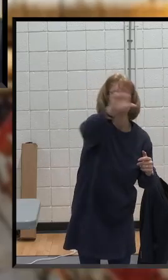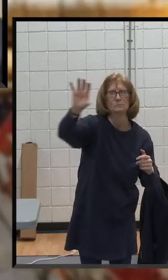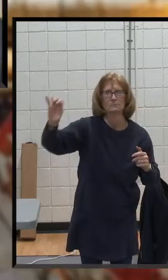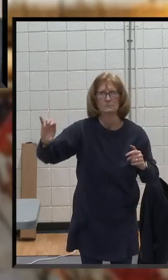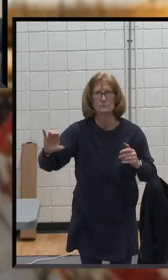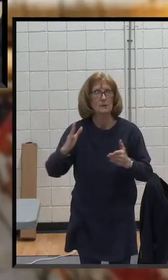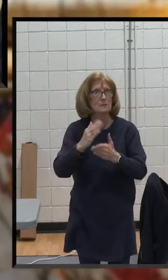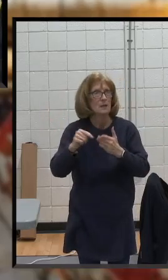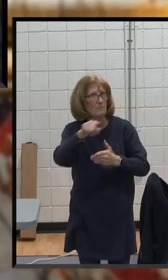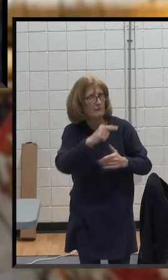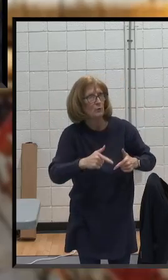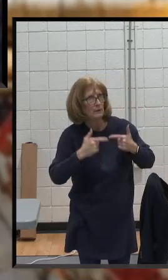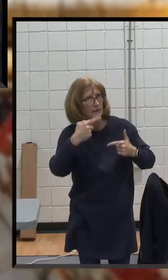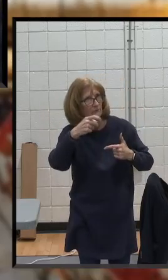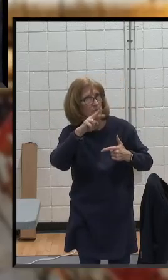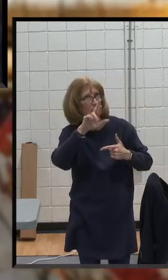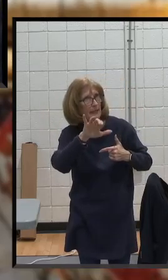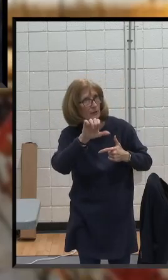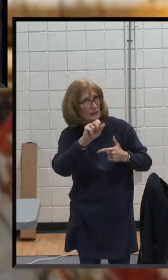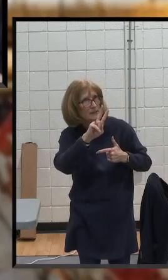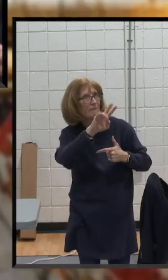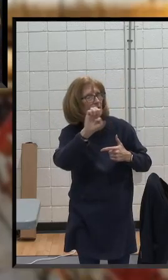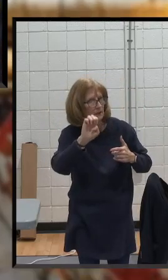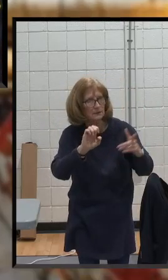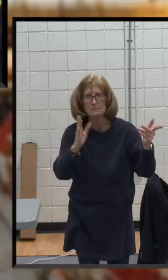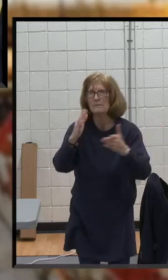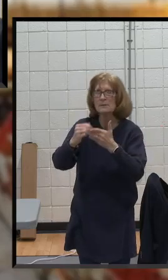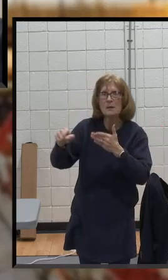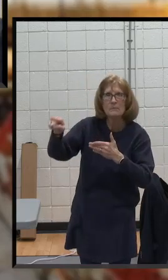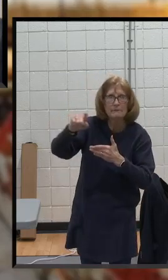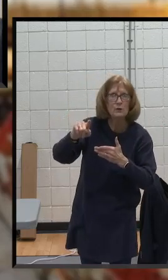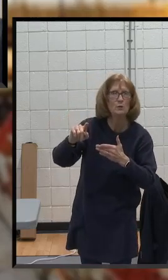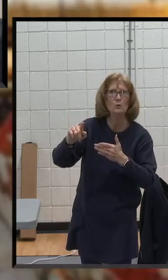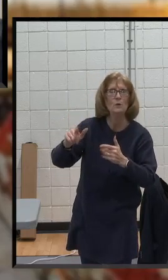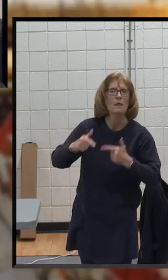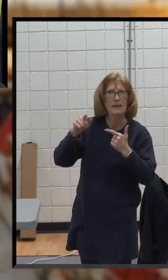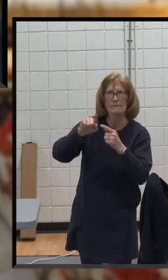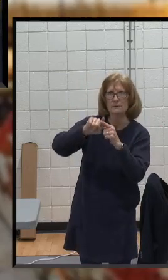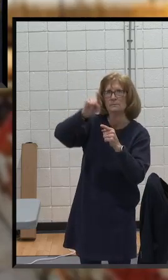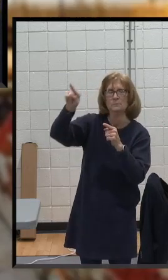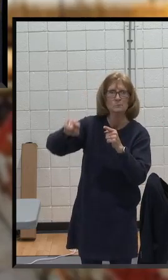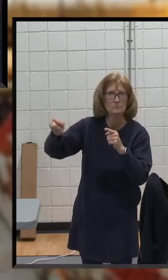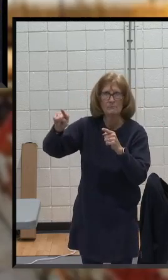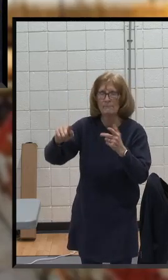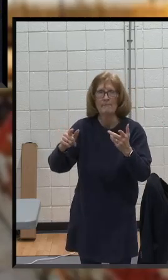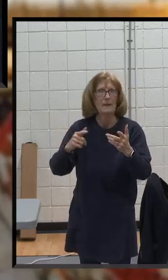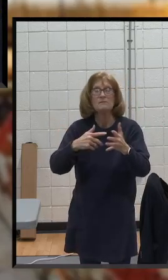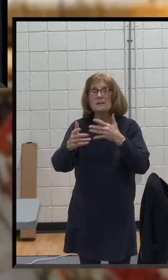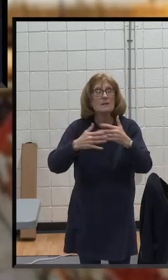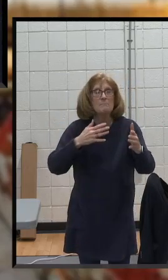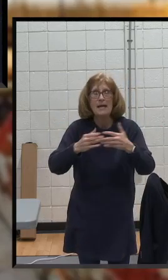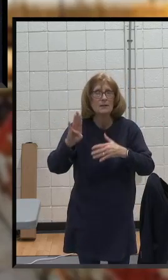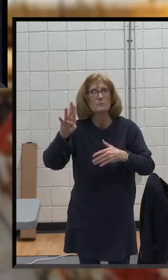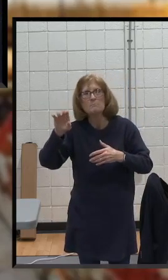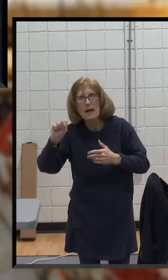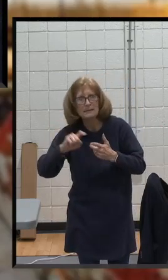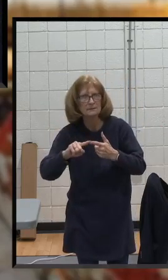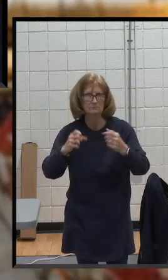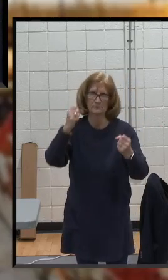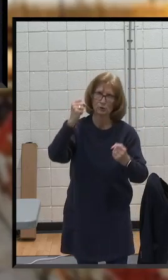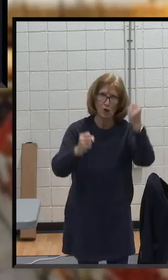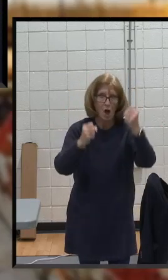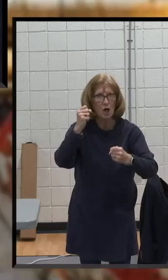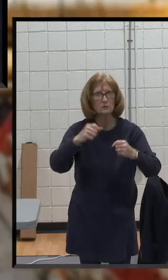Perrysville, and both on foot, by transit. We've got